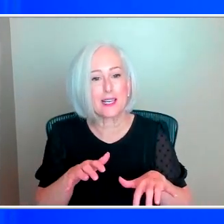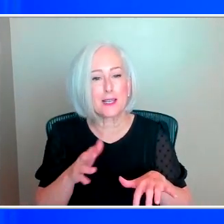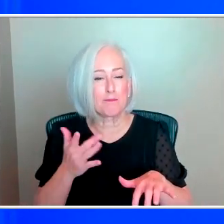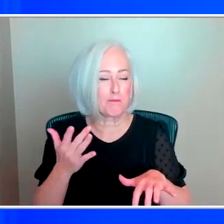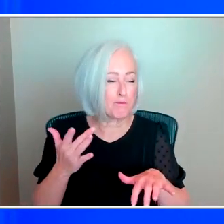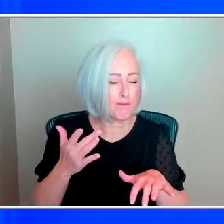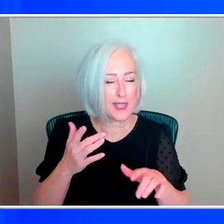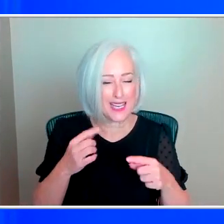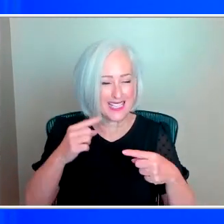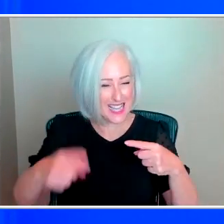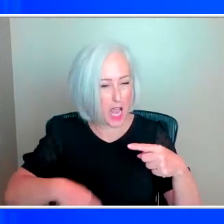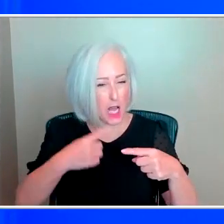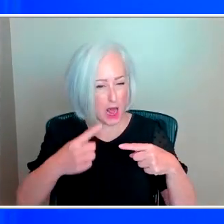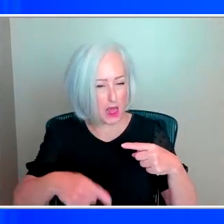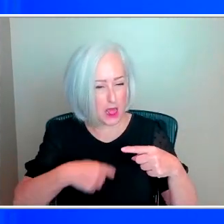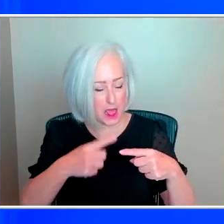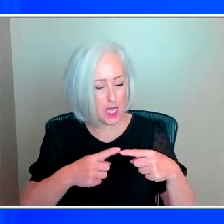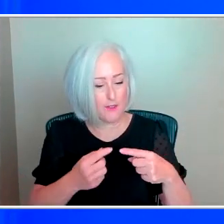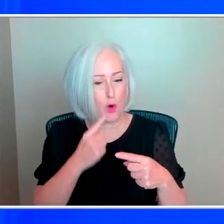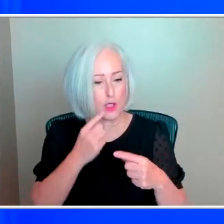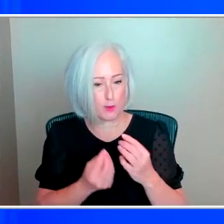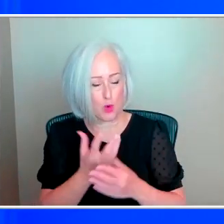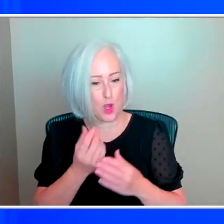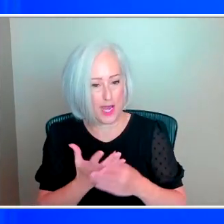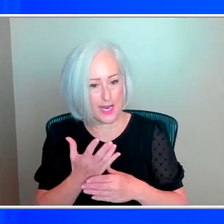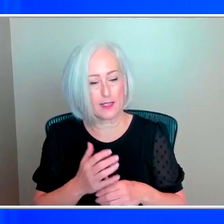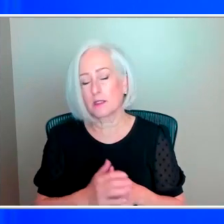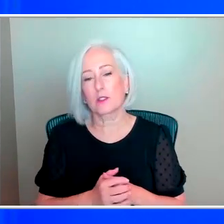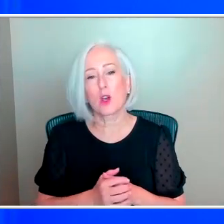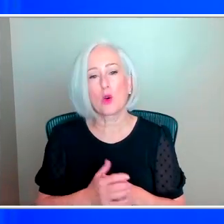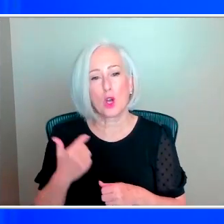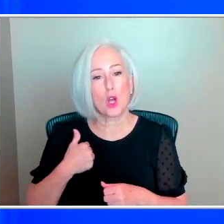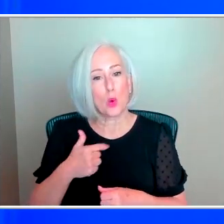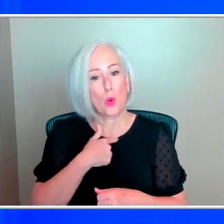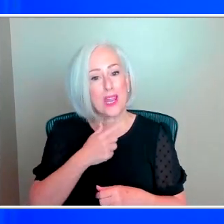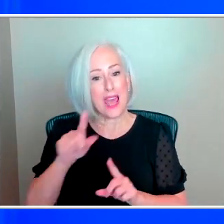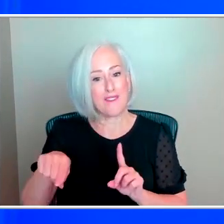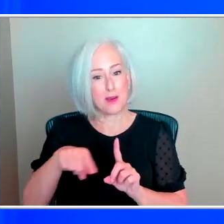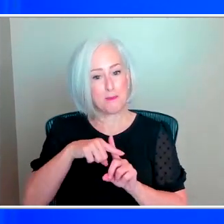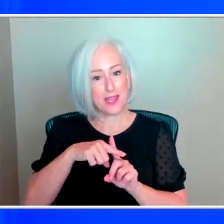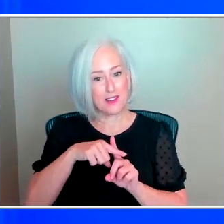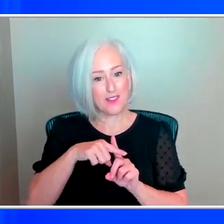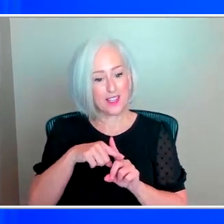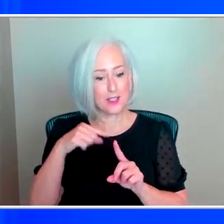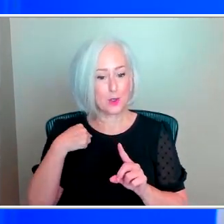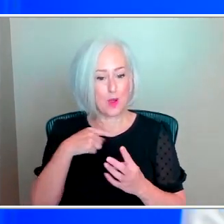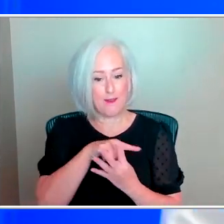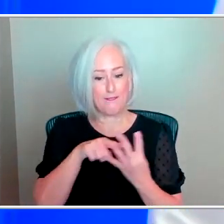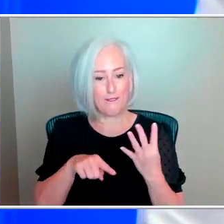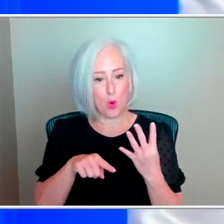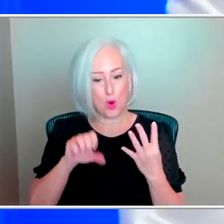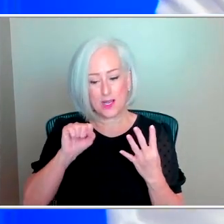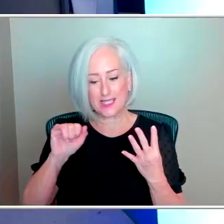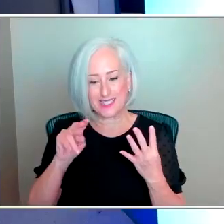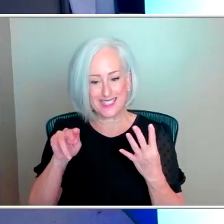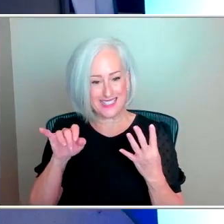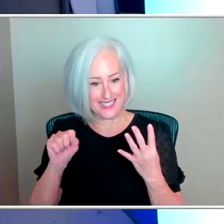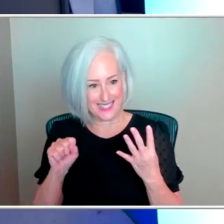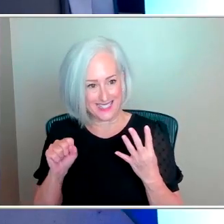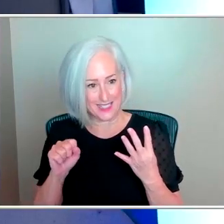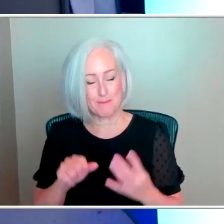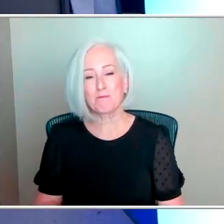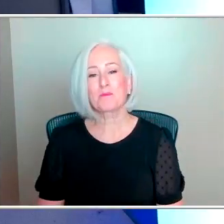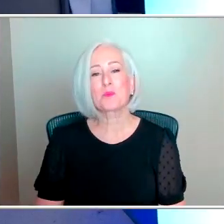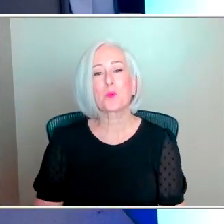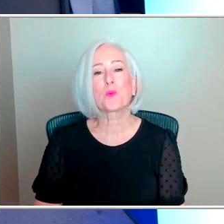cycle. In the spring. So again, we have an advantage of the four seasons in a way. Sure. From that standpoint. So we